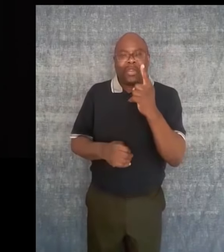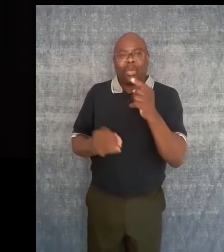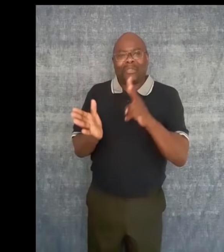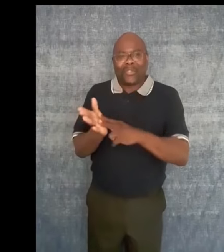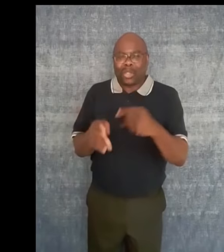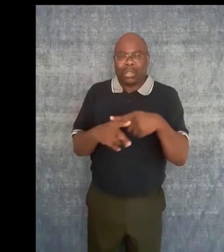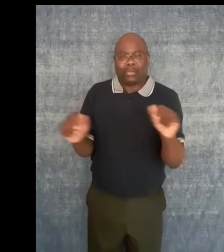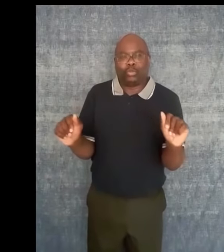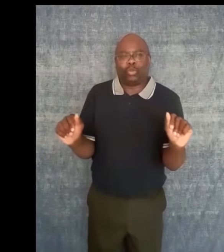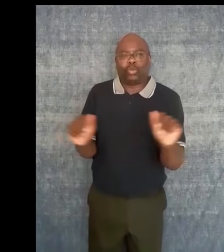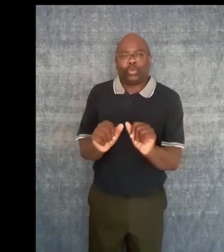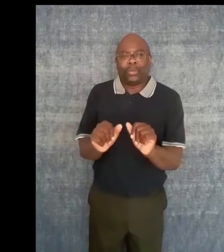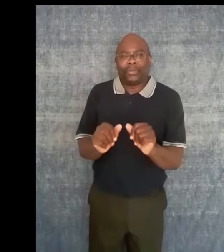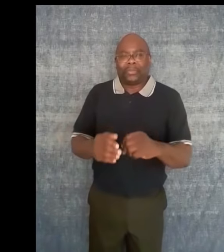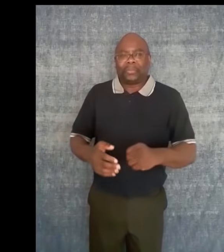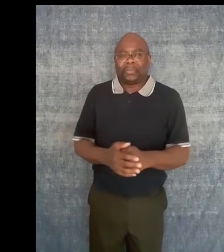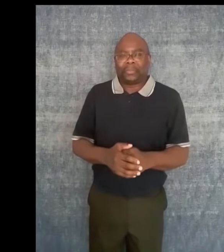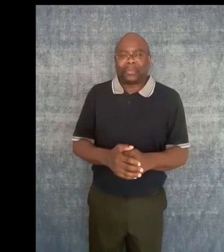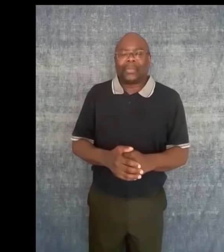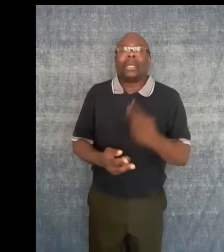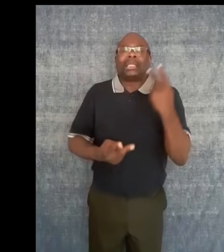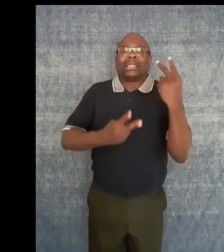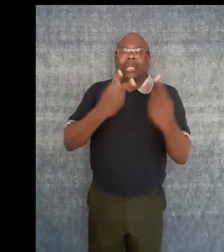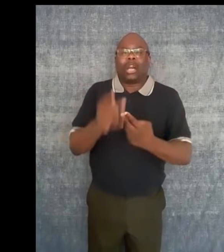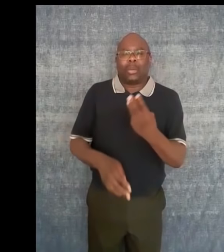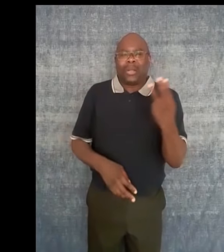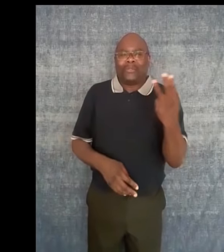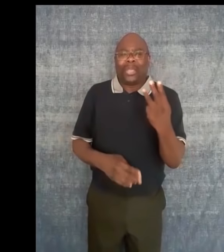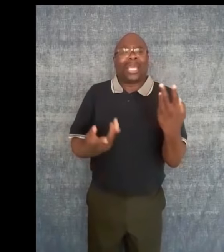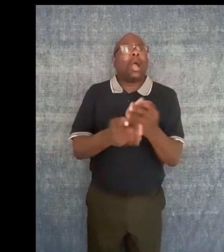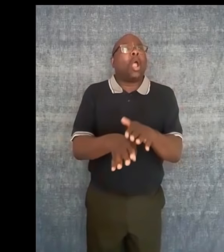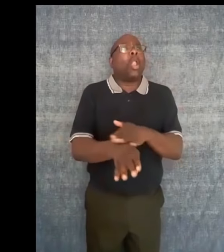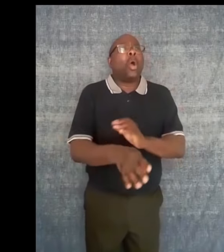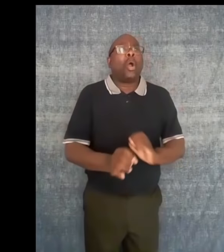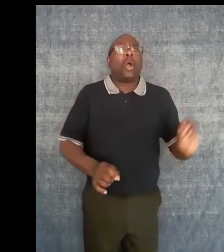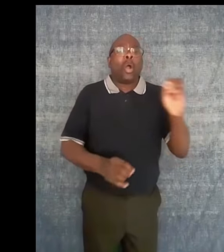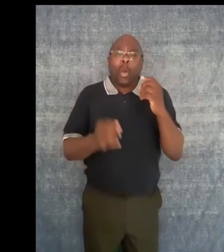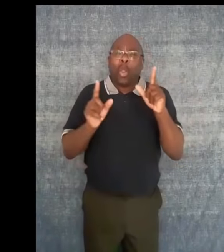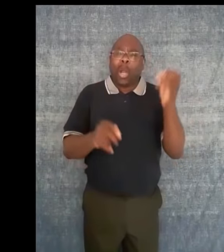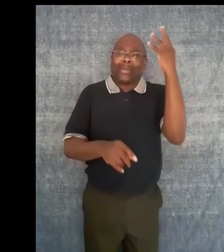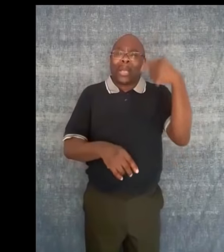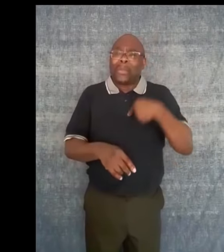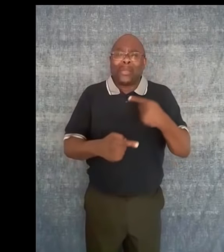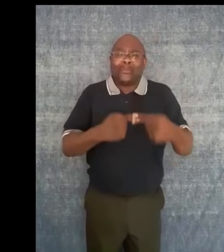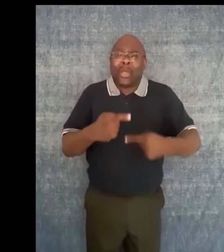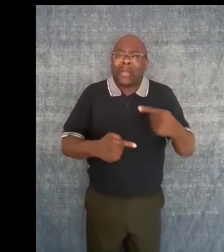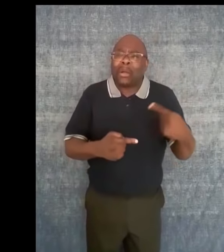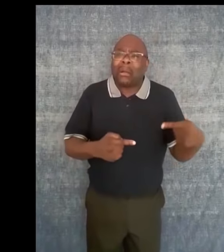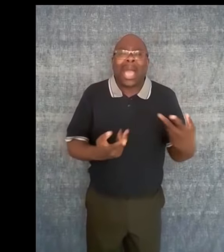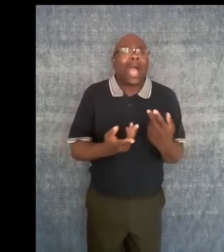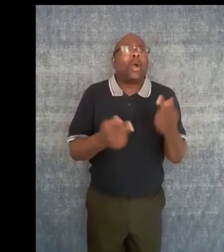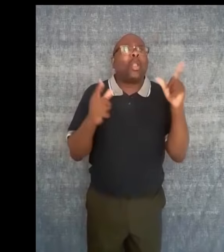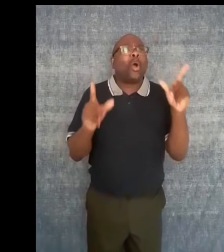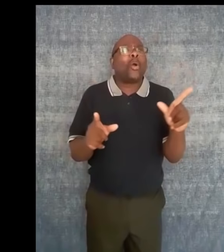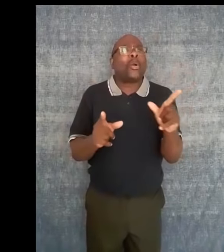the sake of time. Psalm 13, it says, "How long, O Lord, will you forget me forever? How